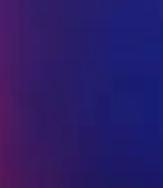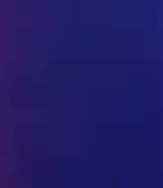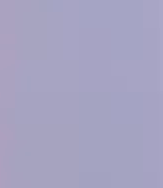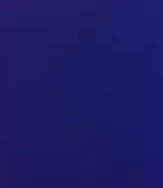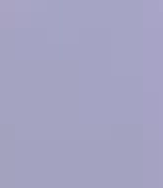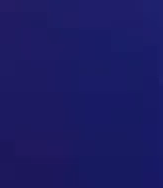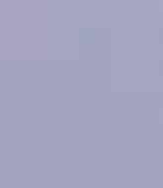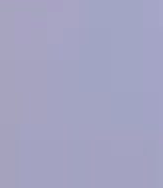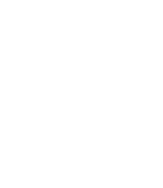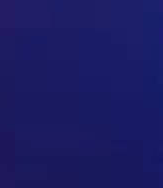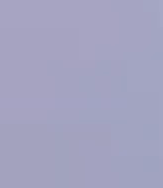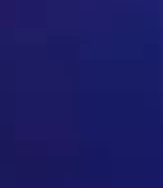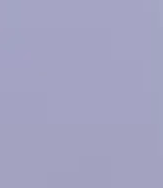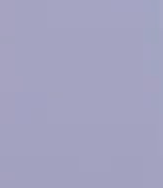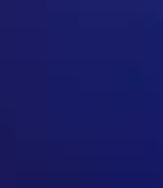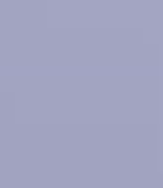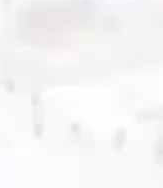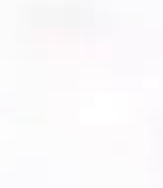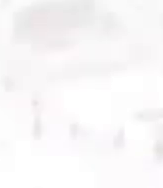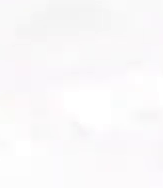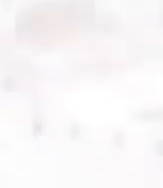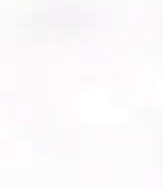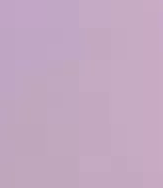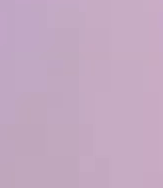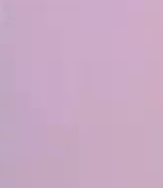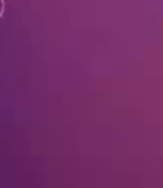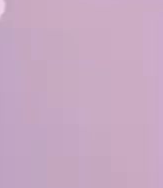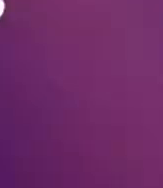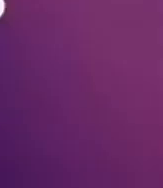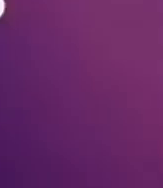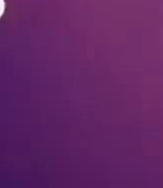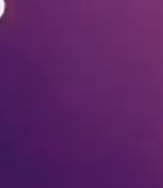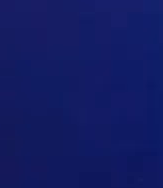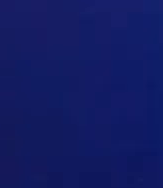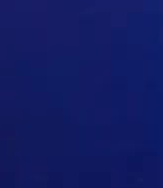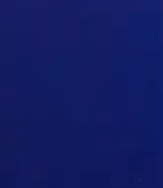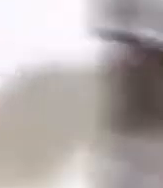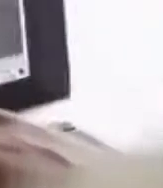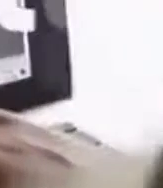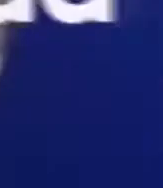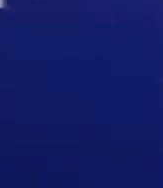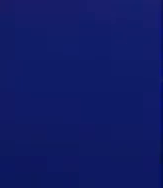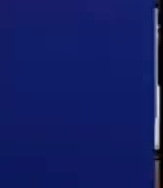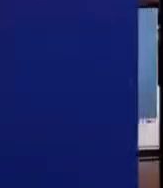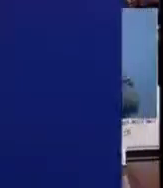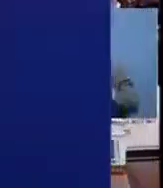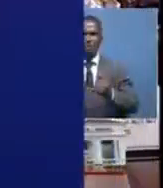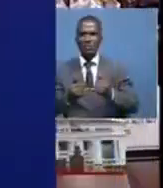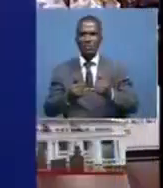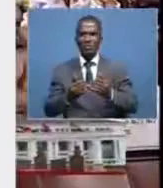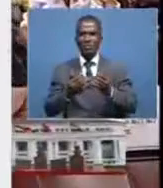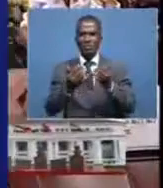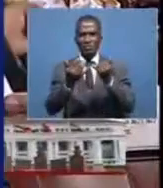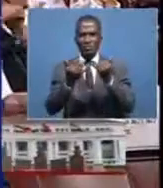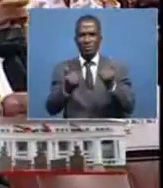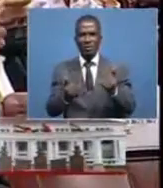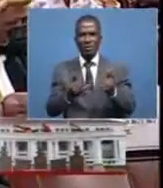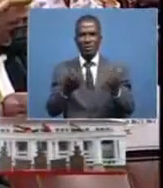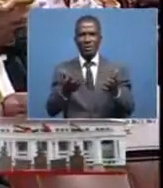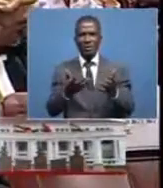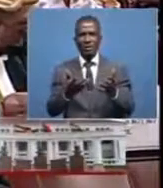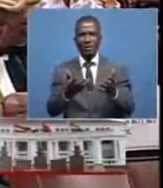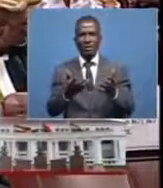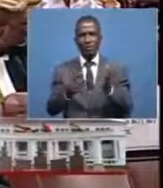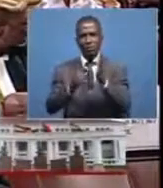1D1F, Rural Enterprises Program, Ghana Export Promotion Authority, and more, all on one virtual platform from the 27th of February to